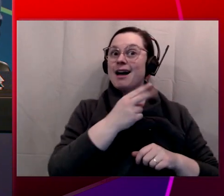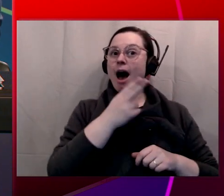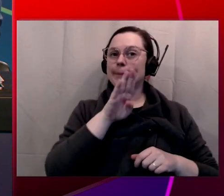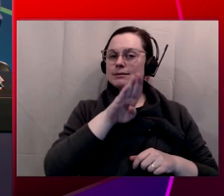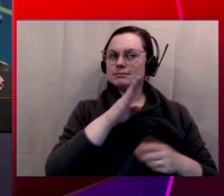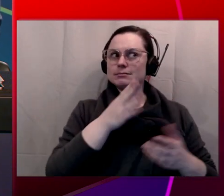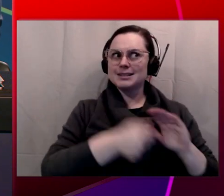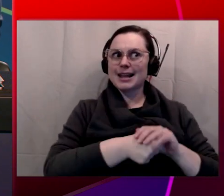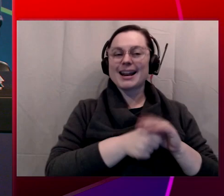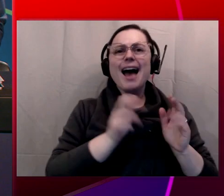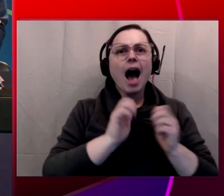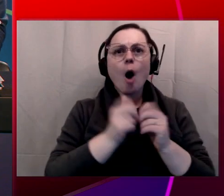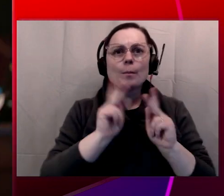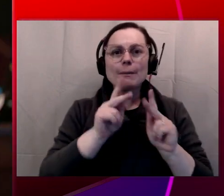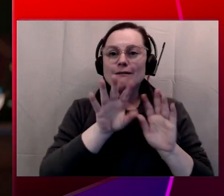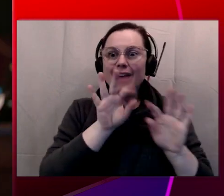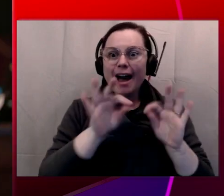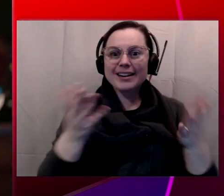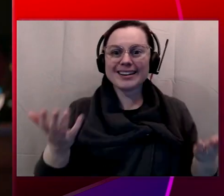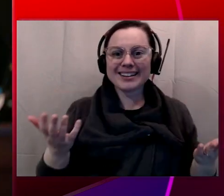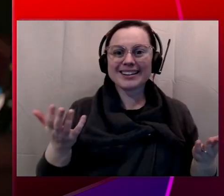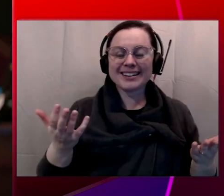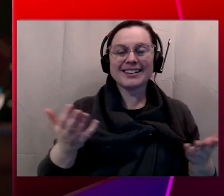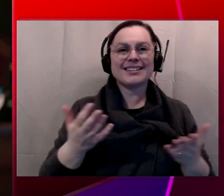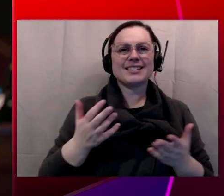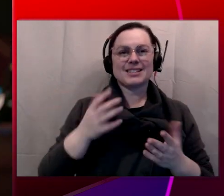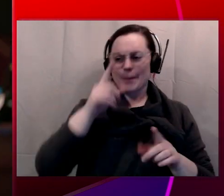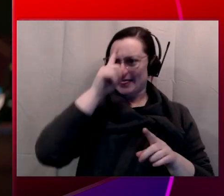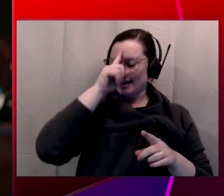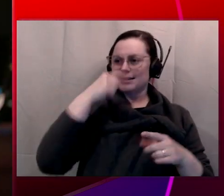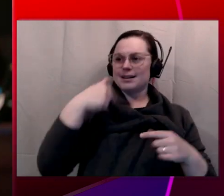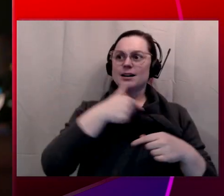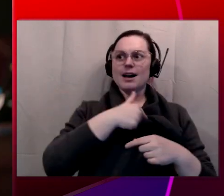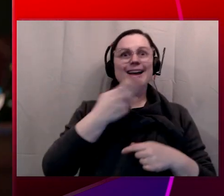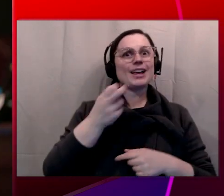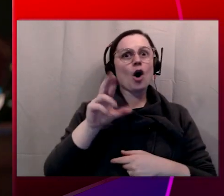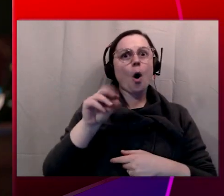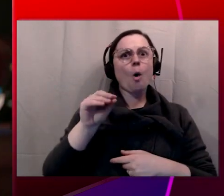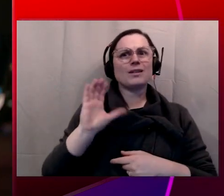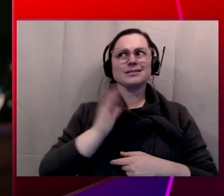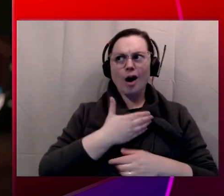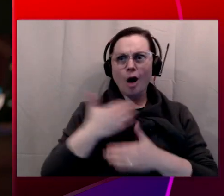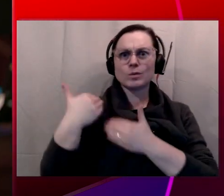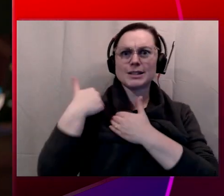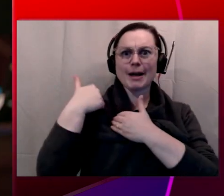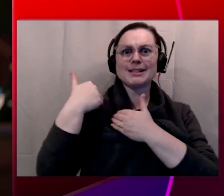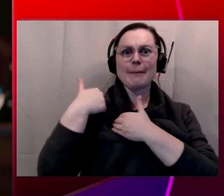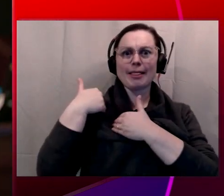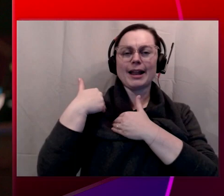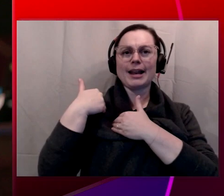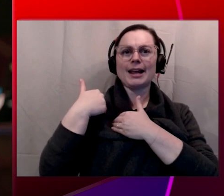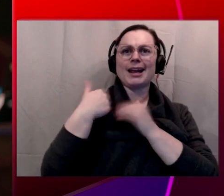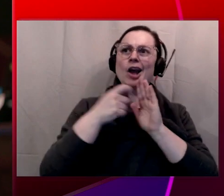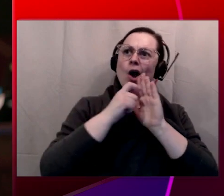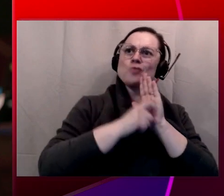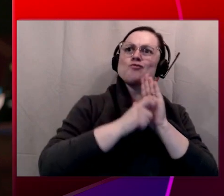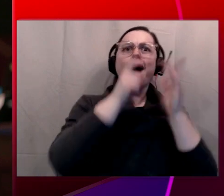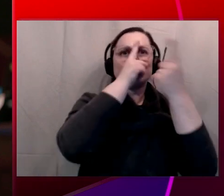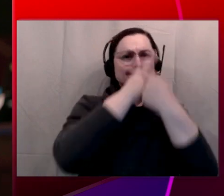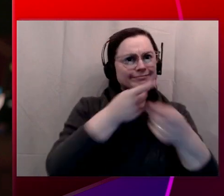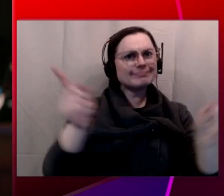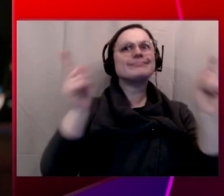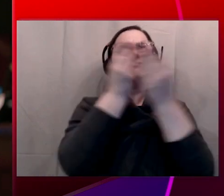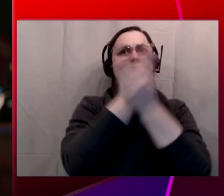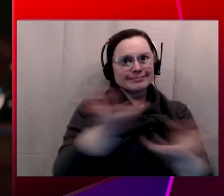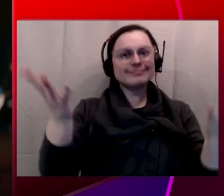people find it? And then I think, we as heroes, we have the responsibility to then write about it. And then we